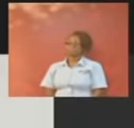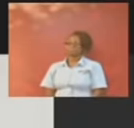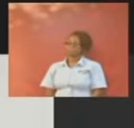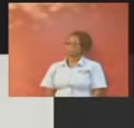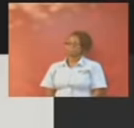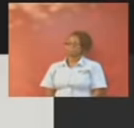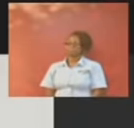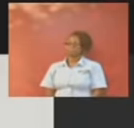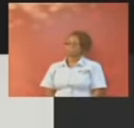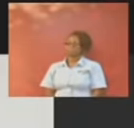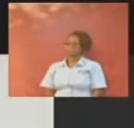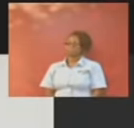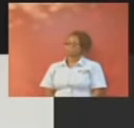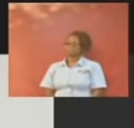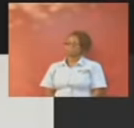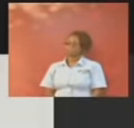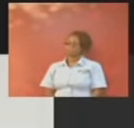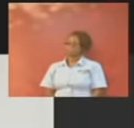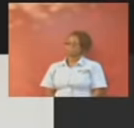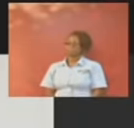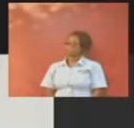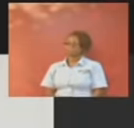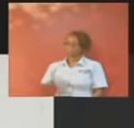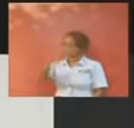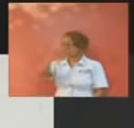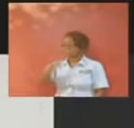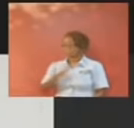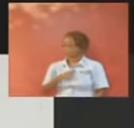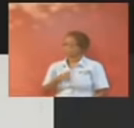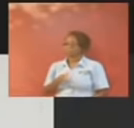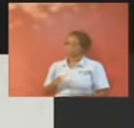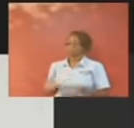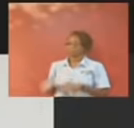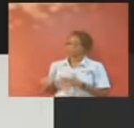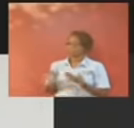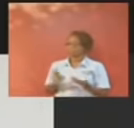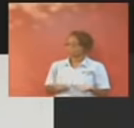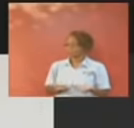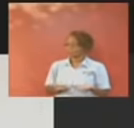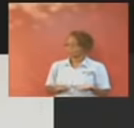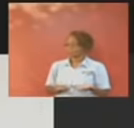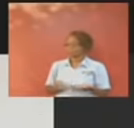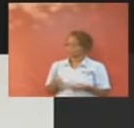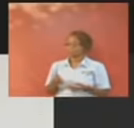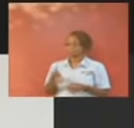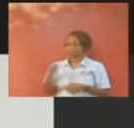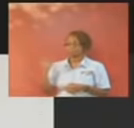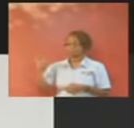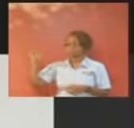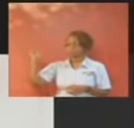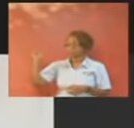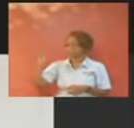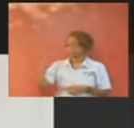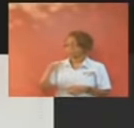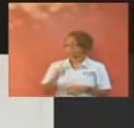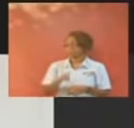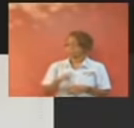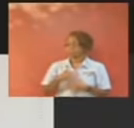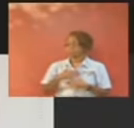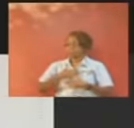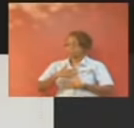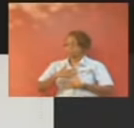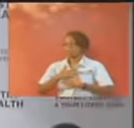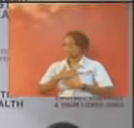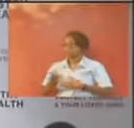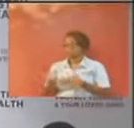an autopsy report done on that, and we'll be getting the results on that soon. I was wondering if you could tell me what those results were. Thank